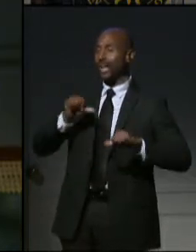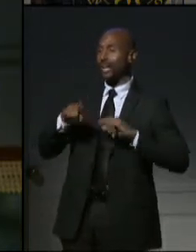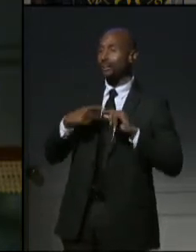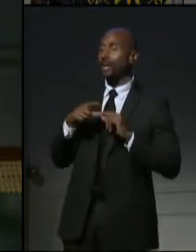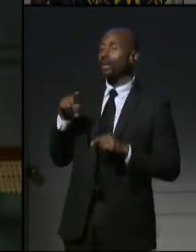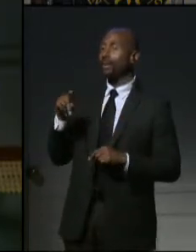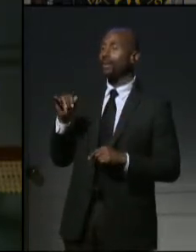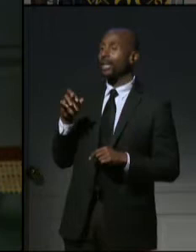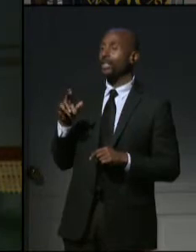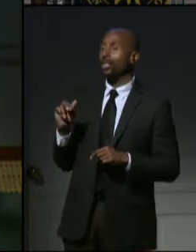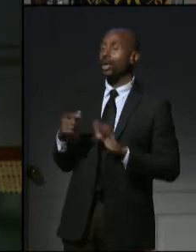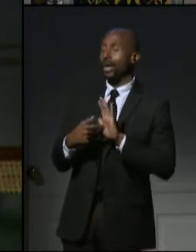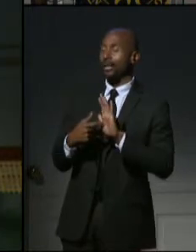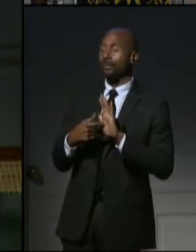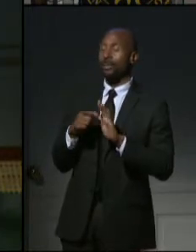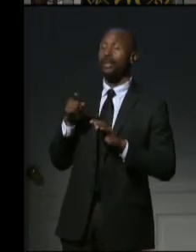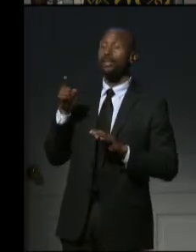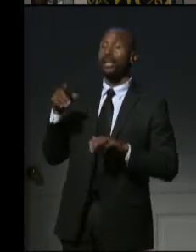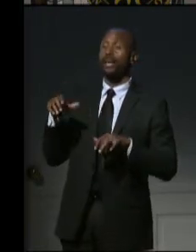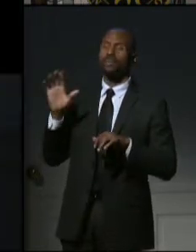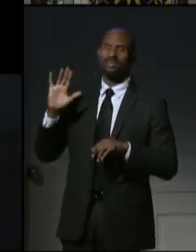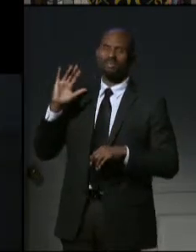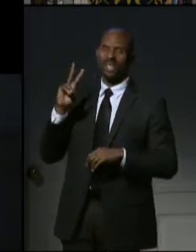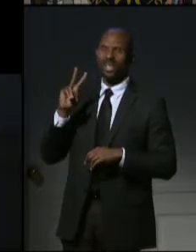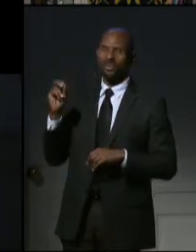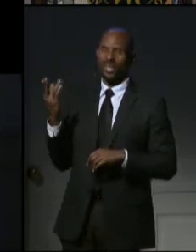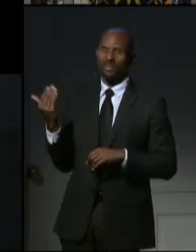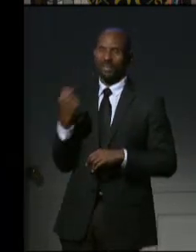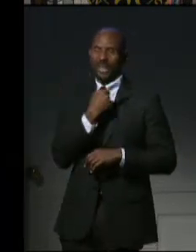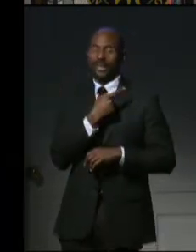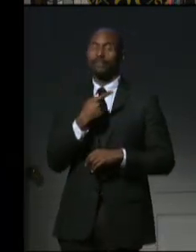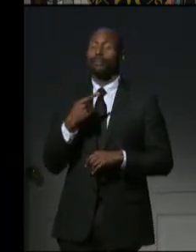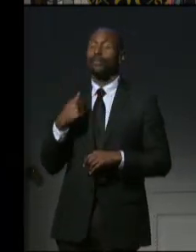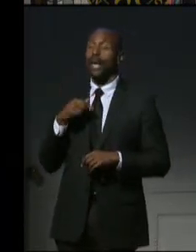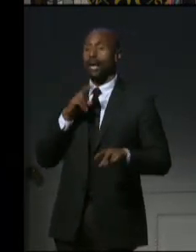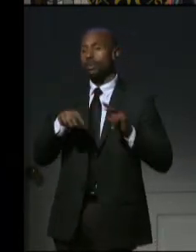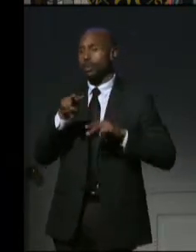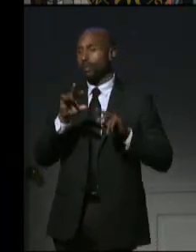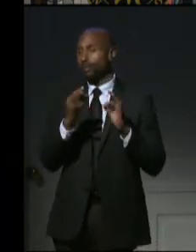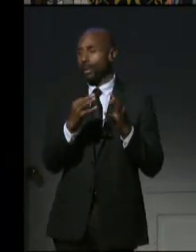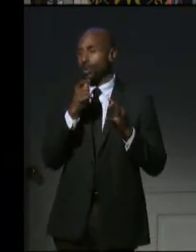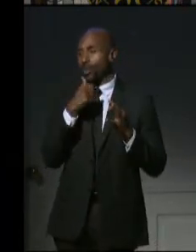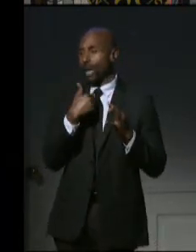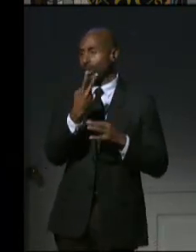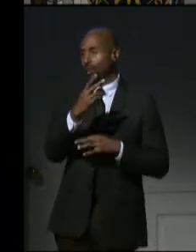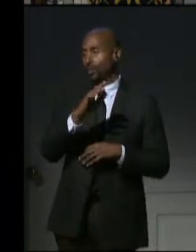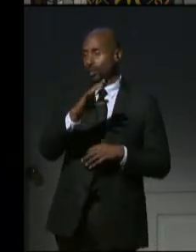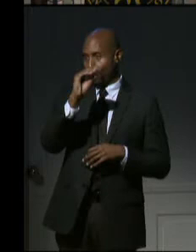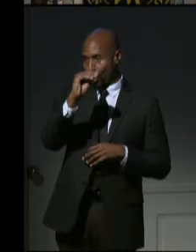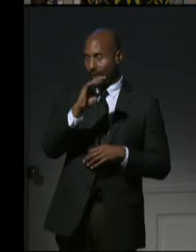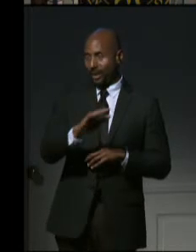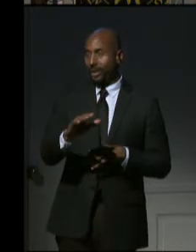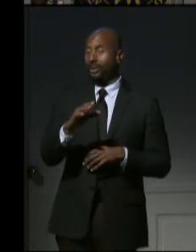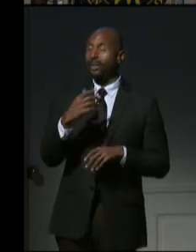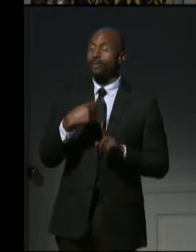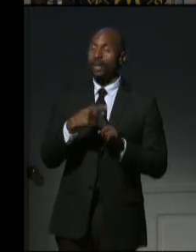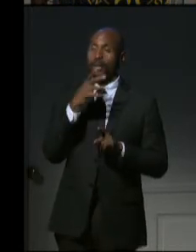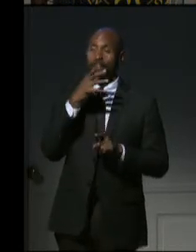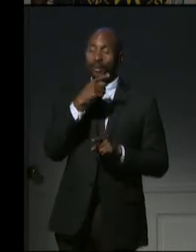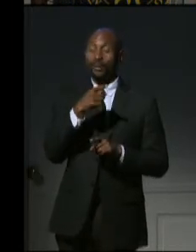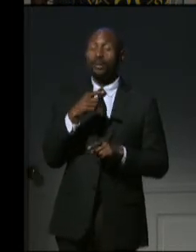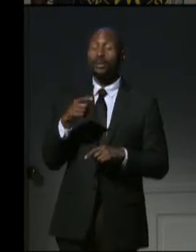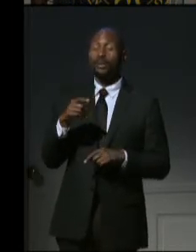at the Museum of Science back in 2015. I was observing a family that had 2 boys and their mothers. The boys had